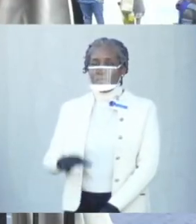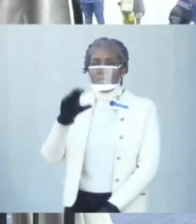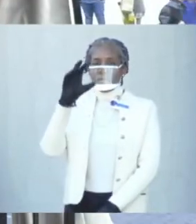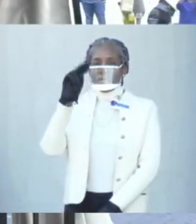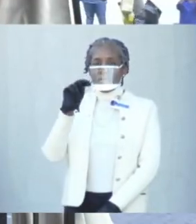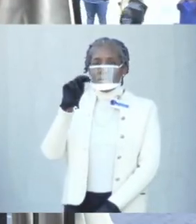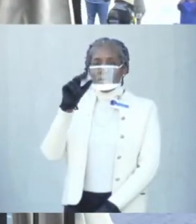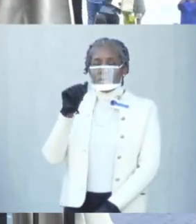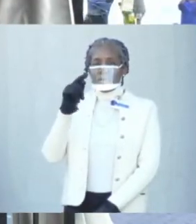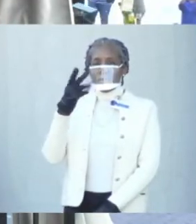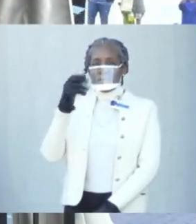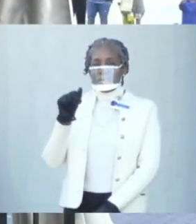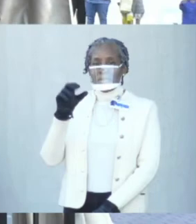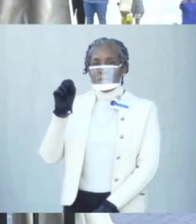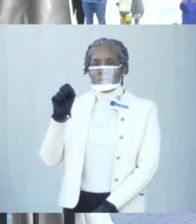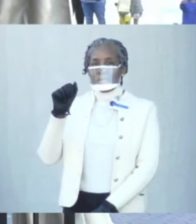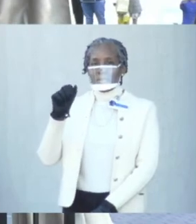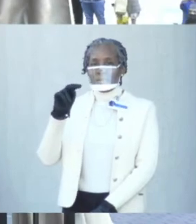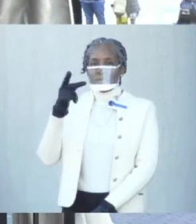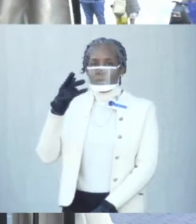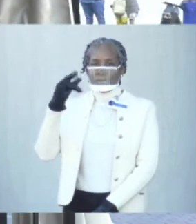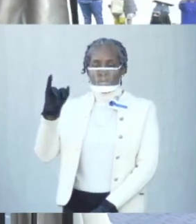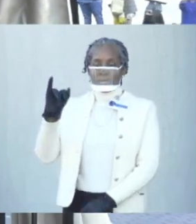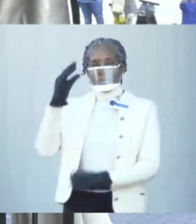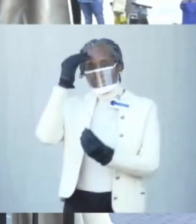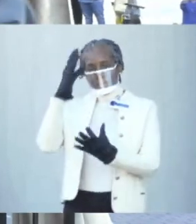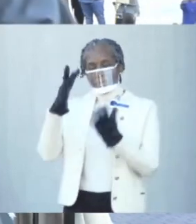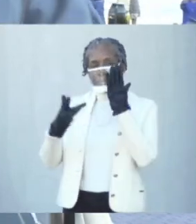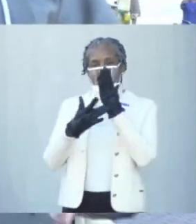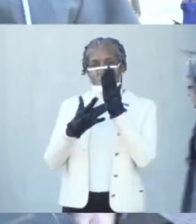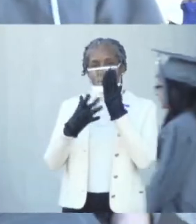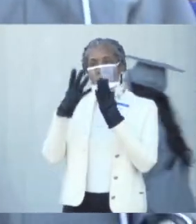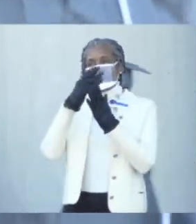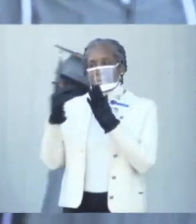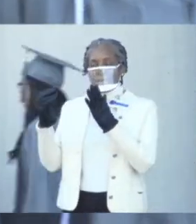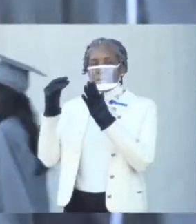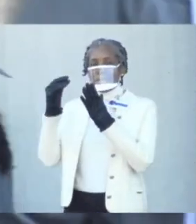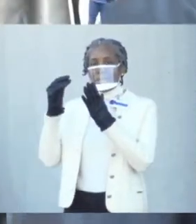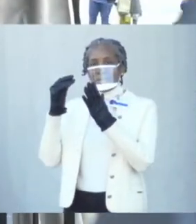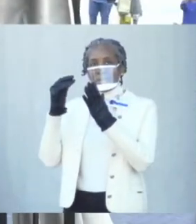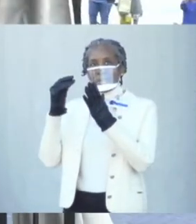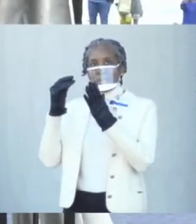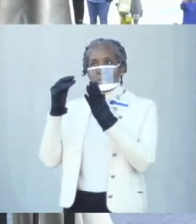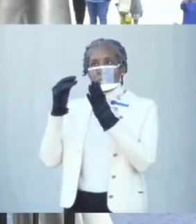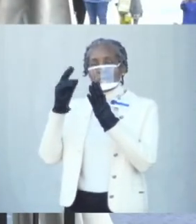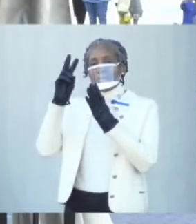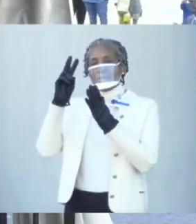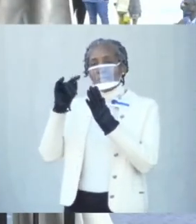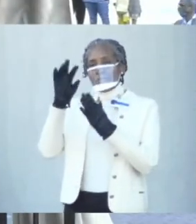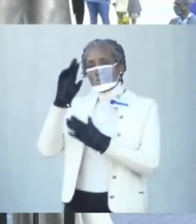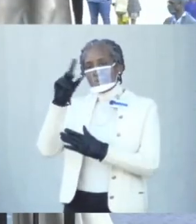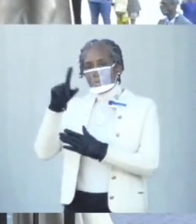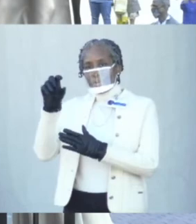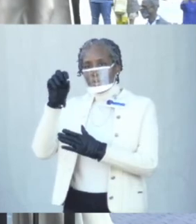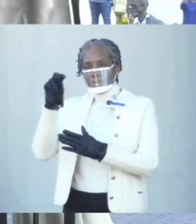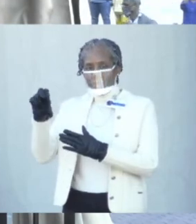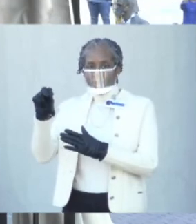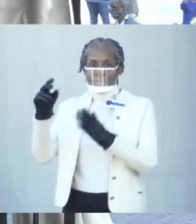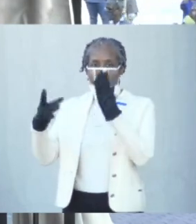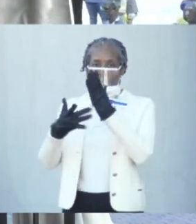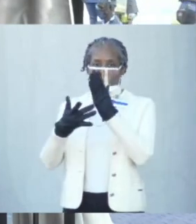Ramsha Sanghi, Information Technology, Cloud, and Virtualization Technology.